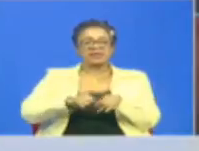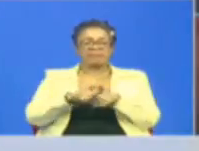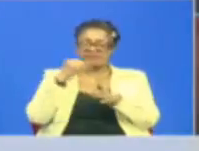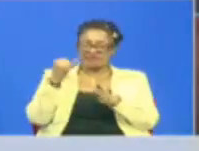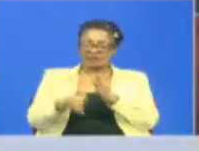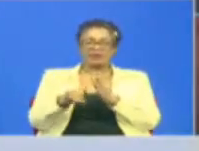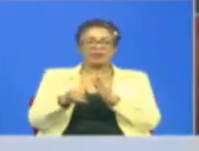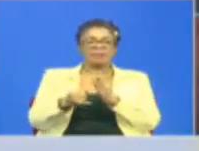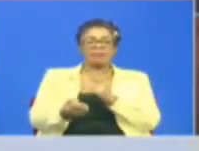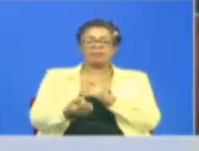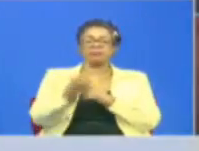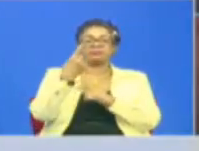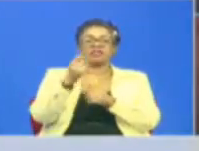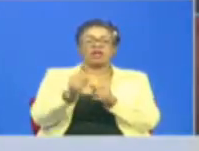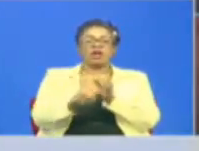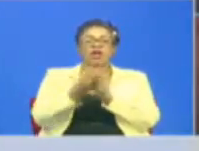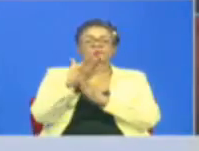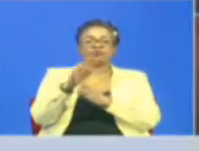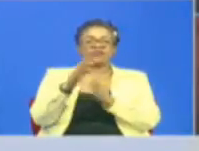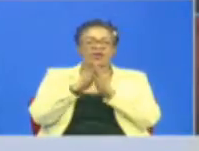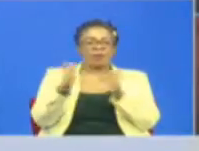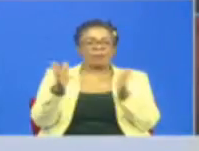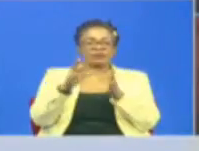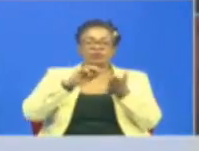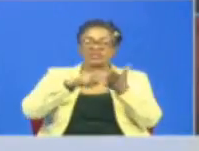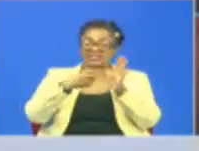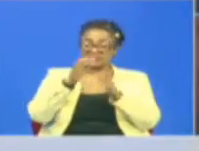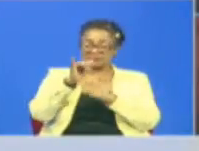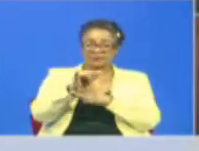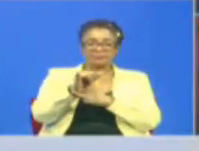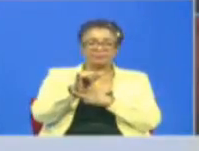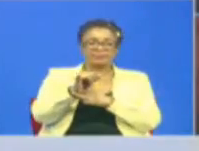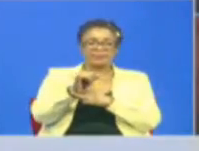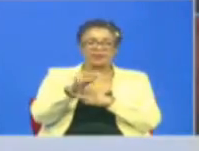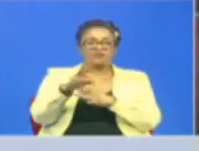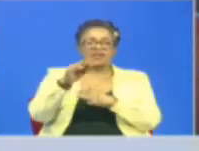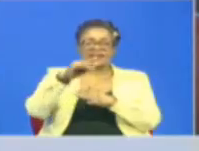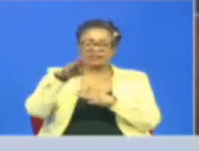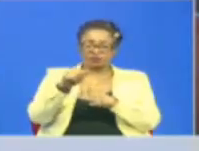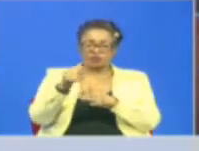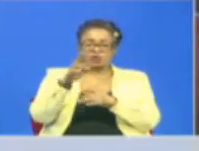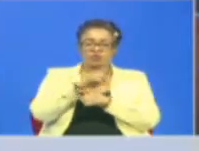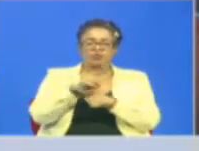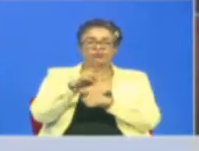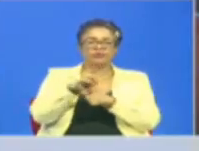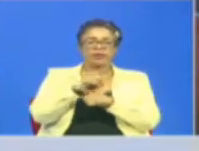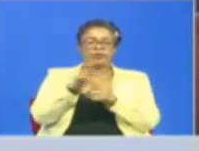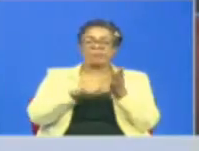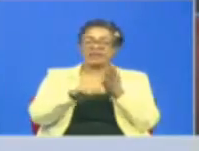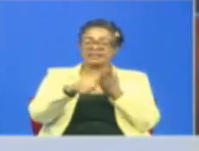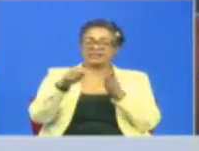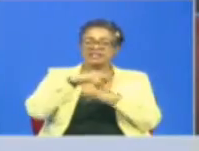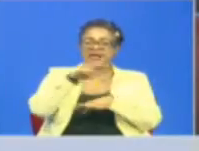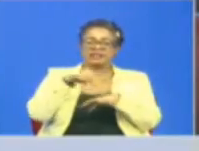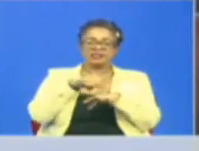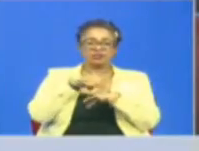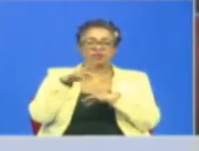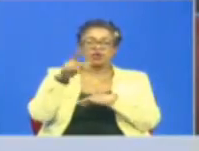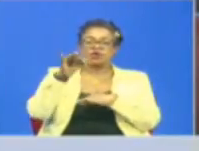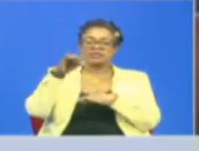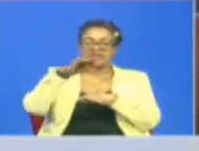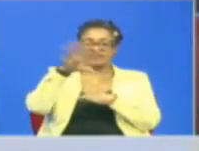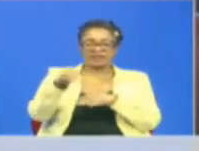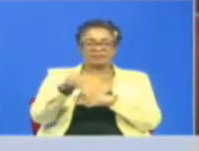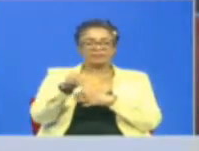culminate in the launch of an open contracting portal as part of nation's new digital brand, nation.com. media.africa.